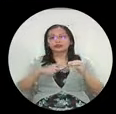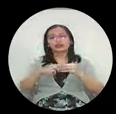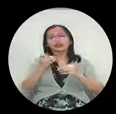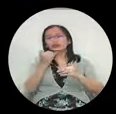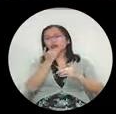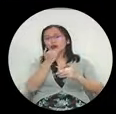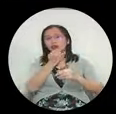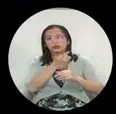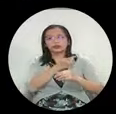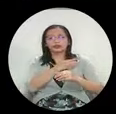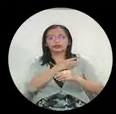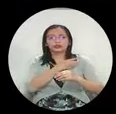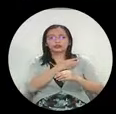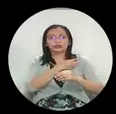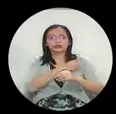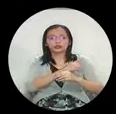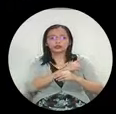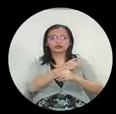Foxes that will come in.